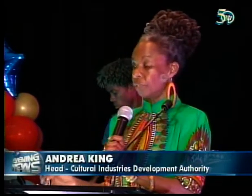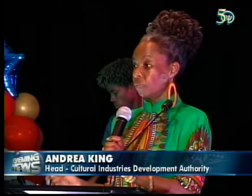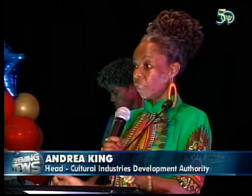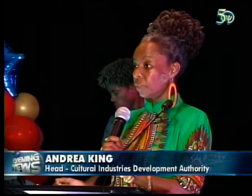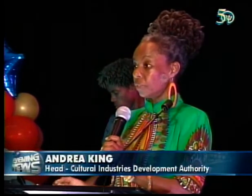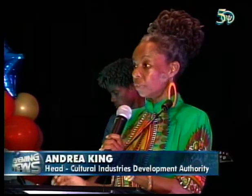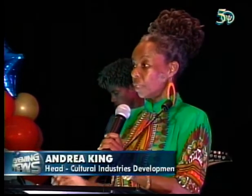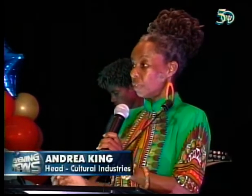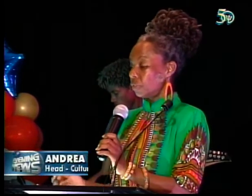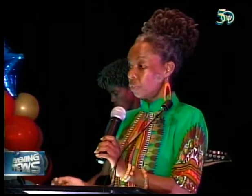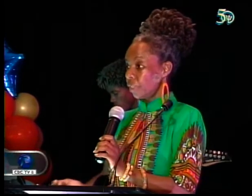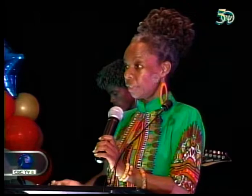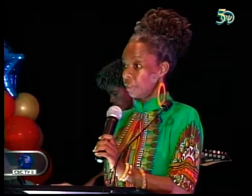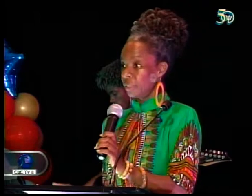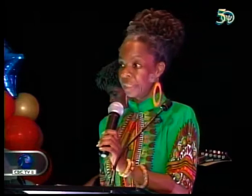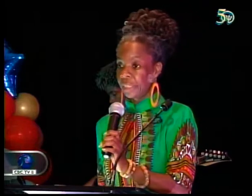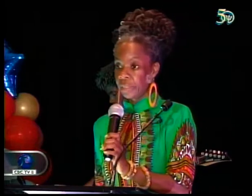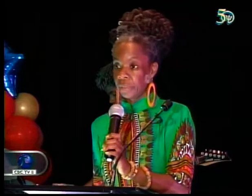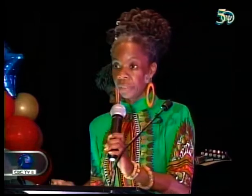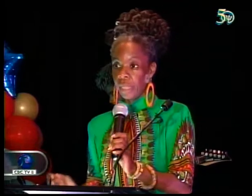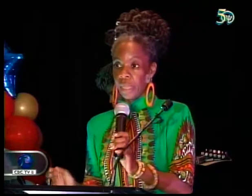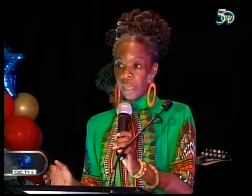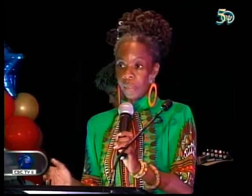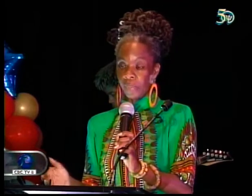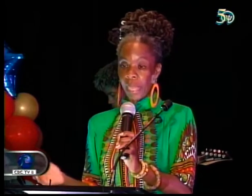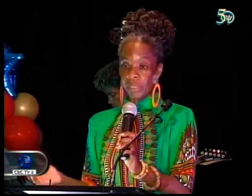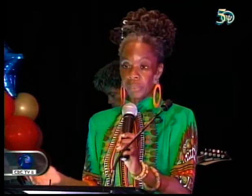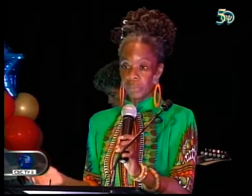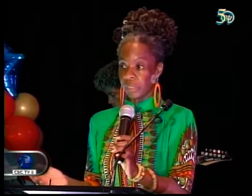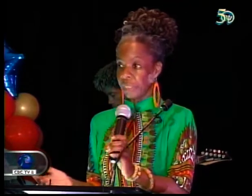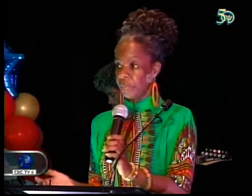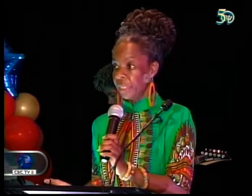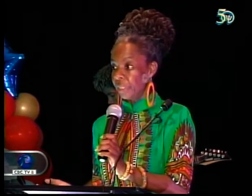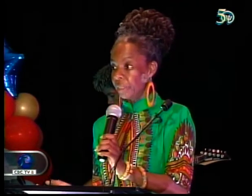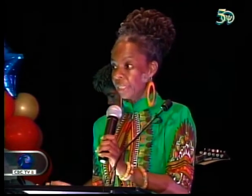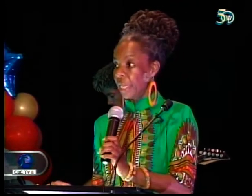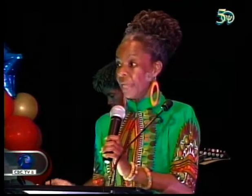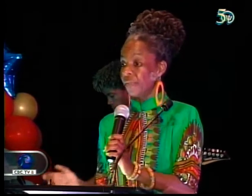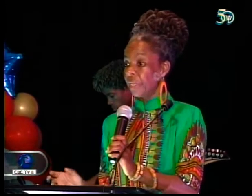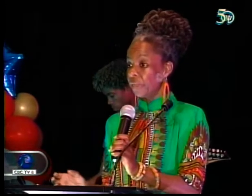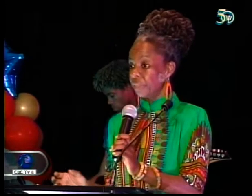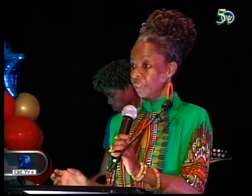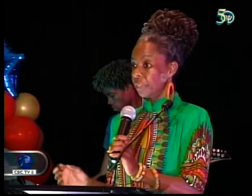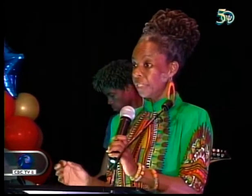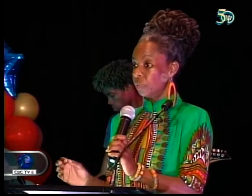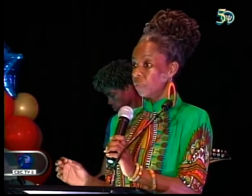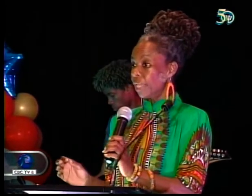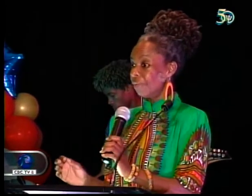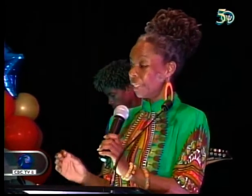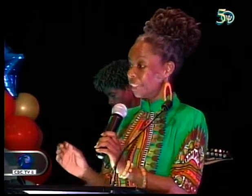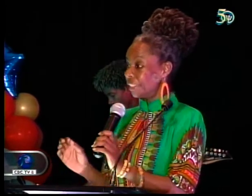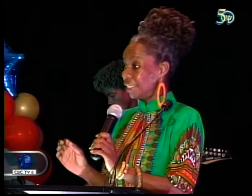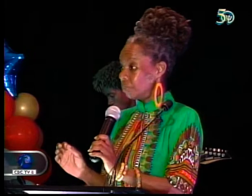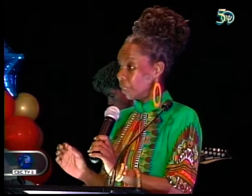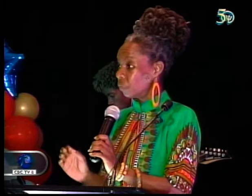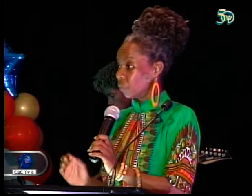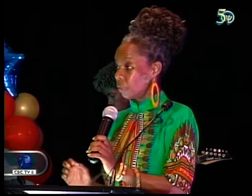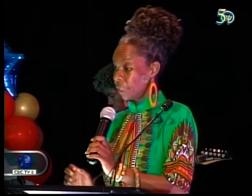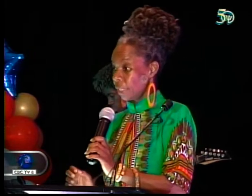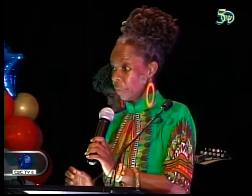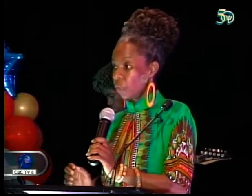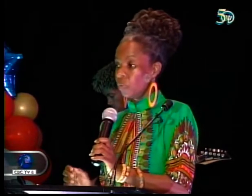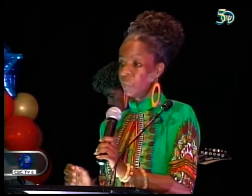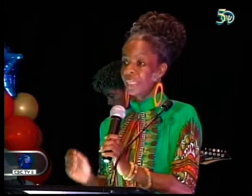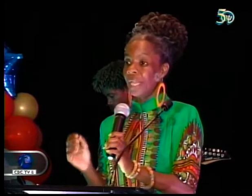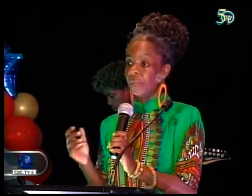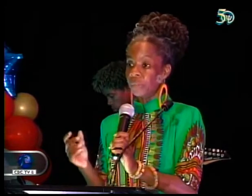talented writers, songwriters, singers, actors, comedians. And very often they do not have a team around